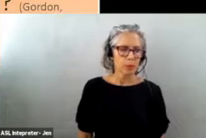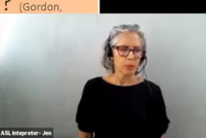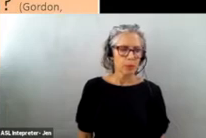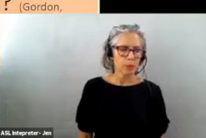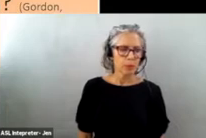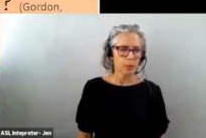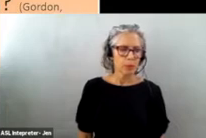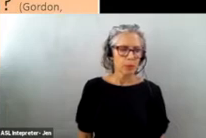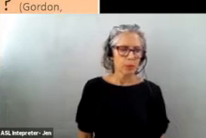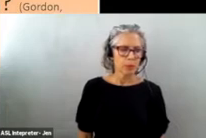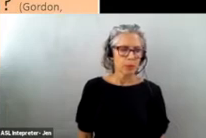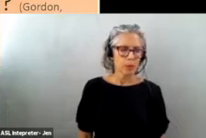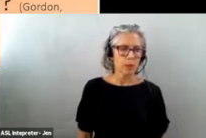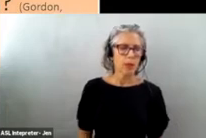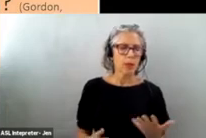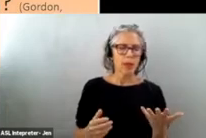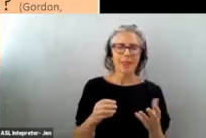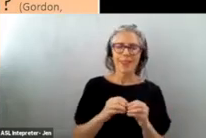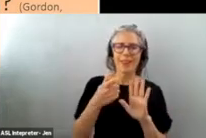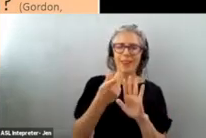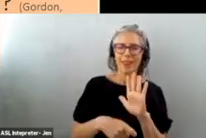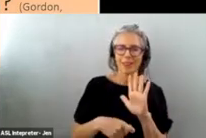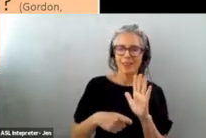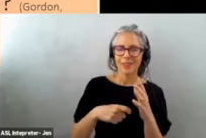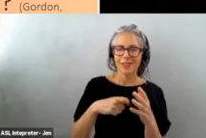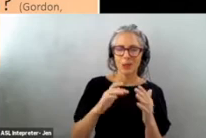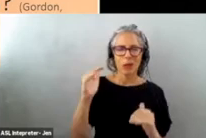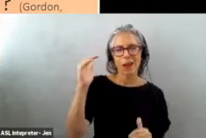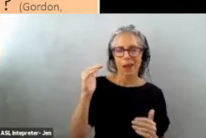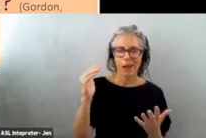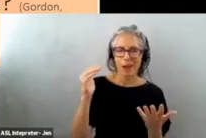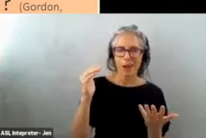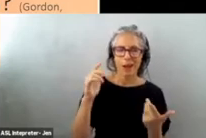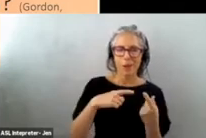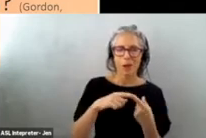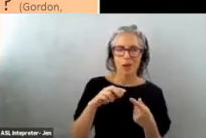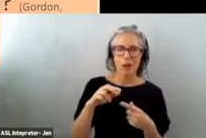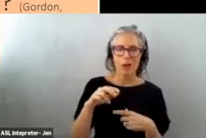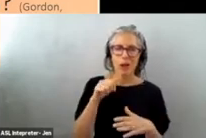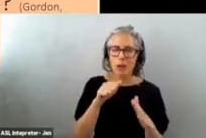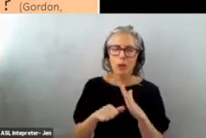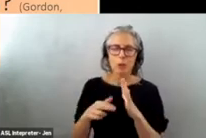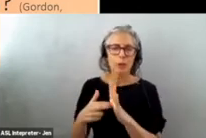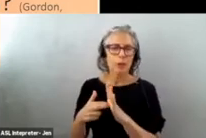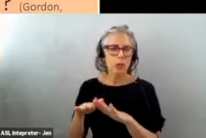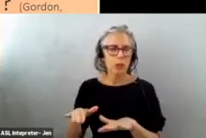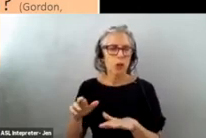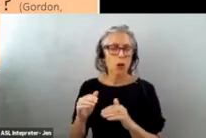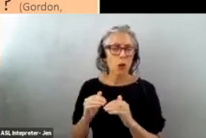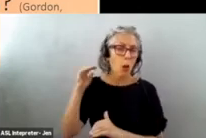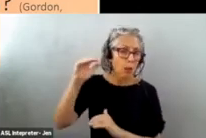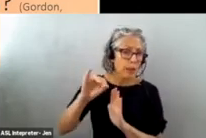So there's a gap in the literature about whether racially and ethnically underrepresented children are over or